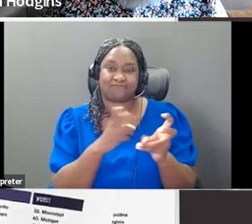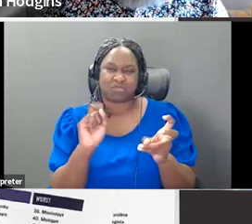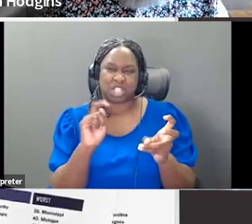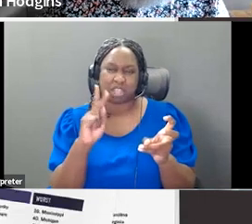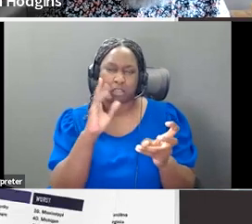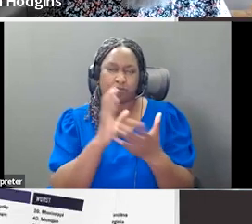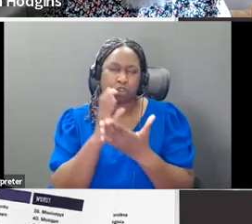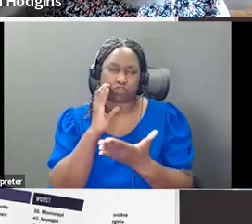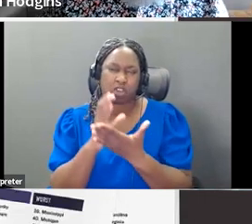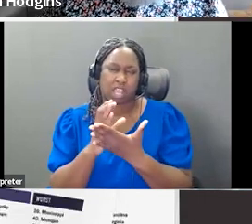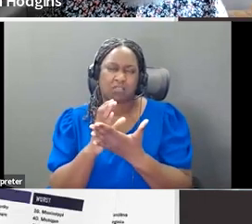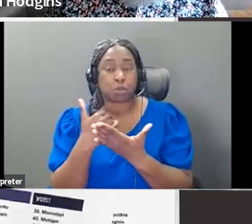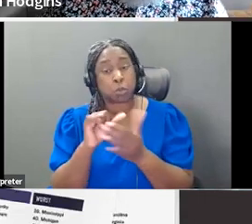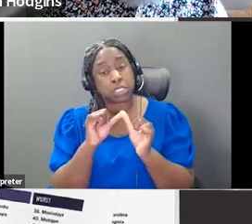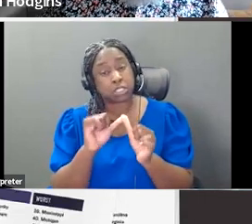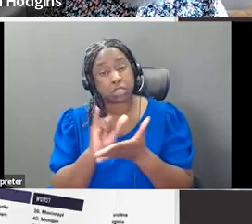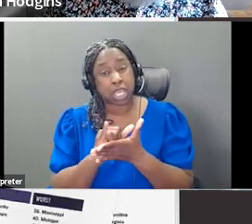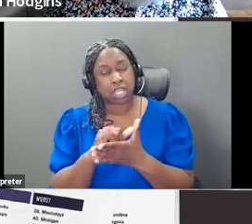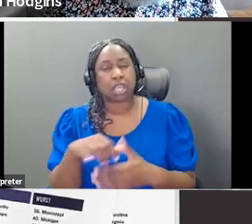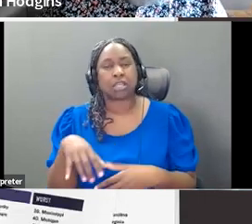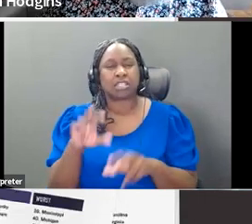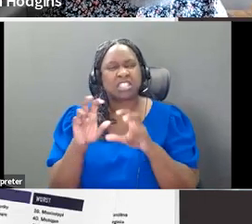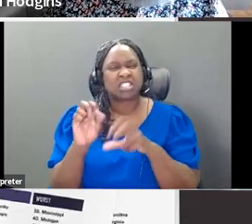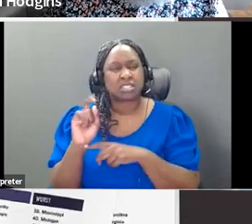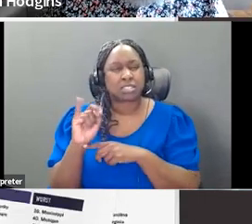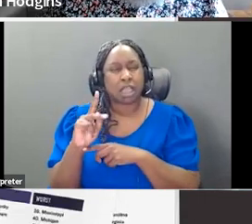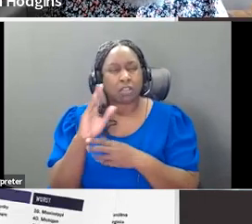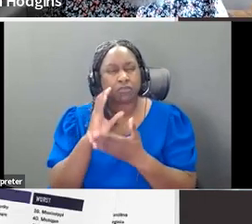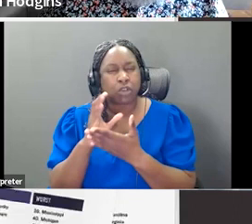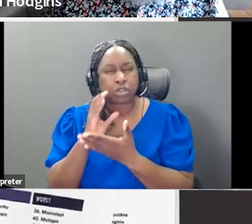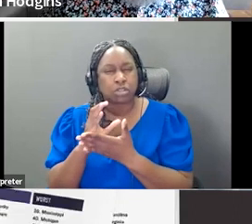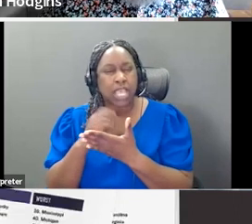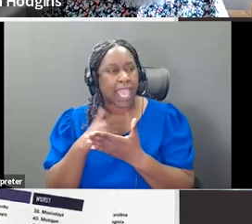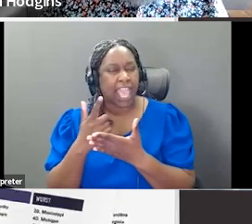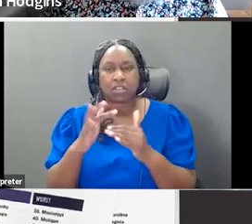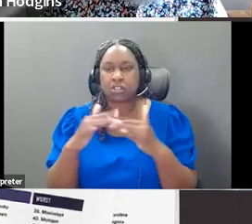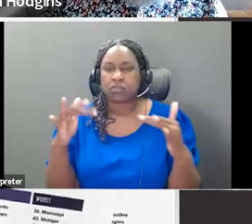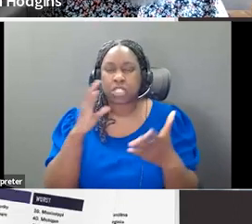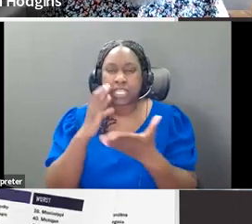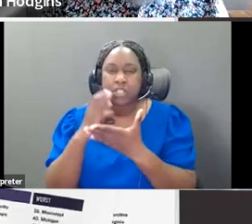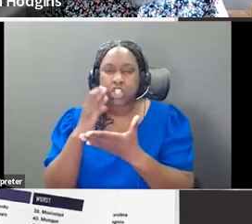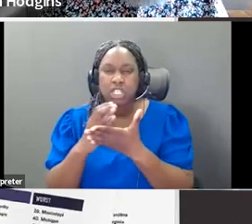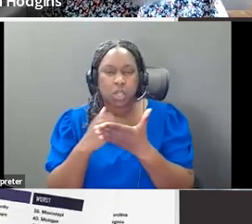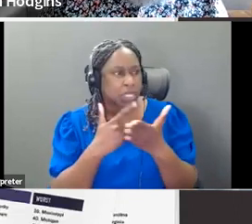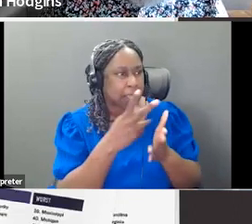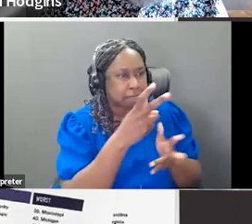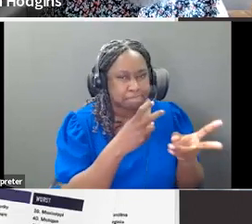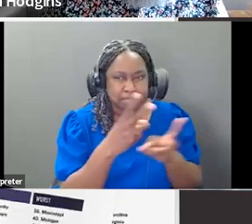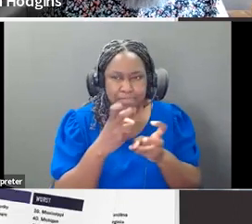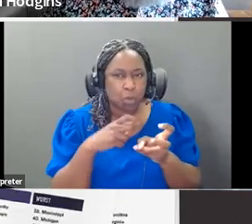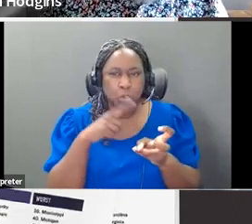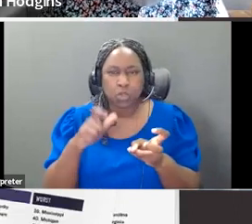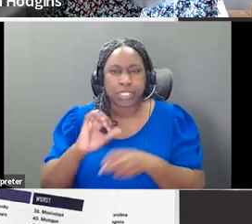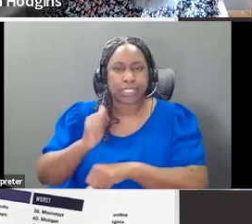practice. In fact, stock photos are a bit liberating in that we can source diverse images without the real struggle to coordinate photo shoots that often